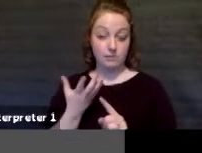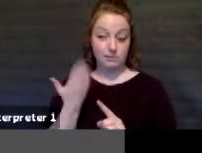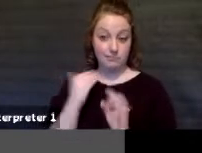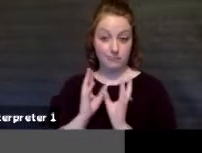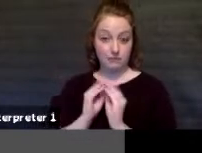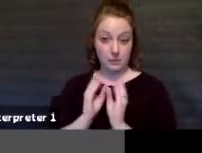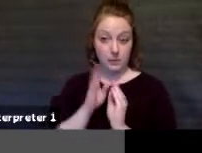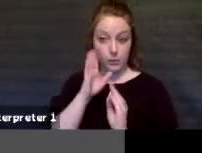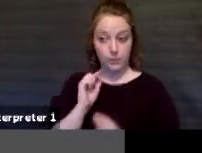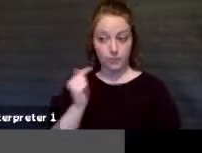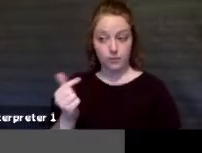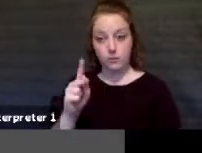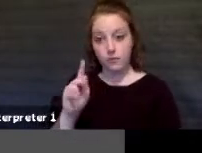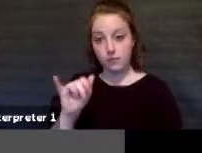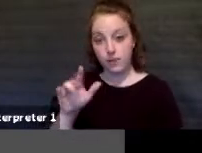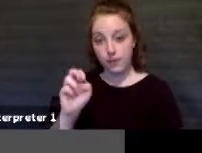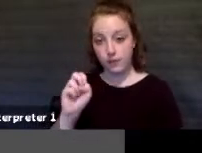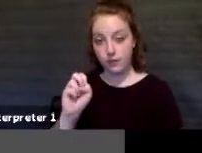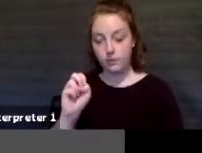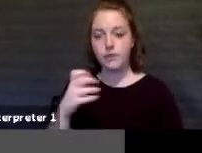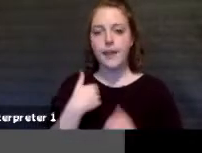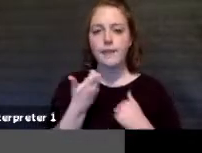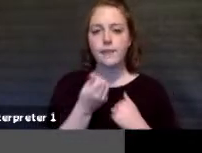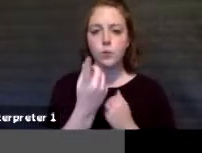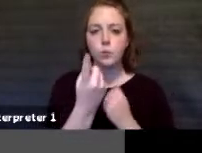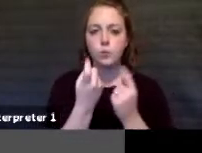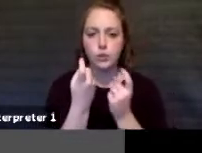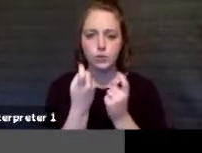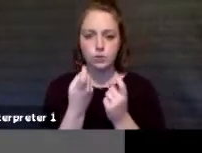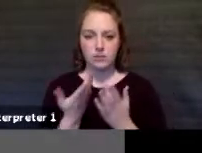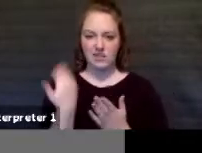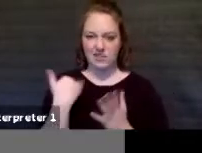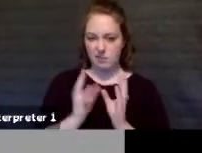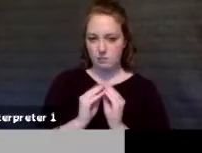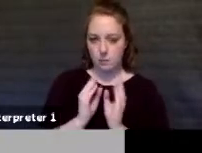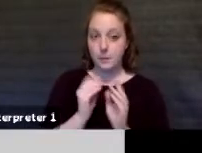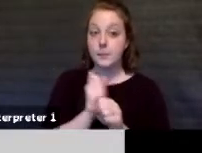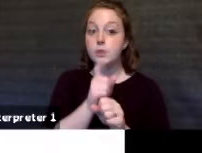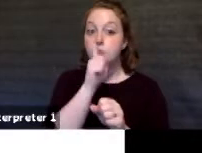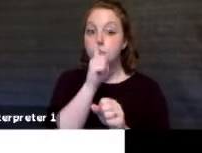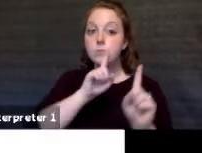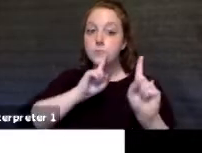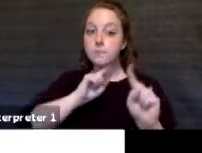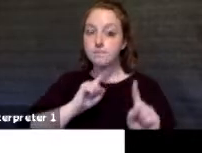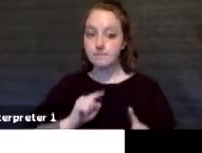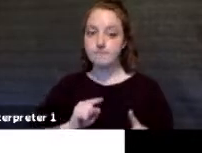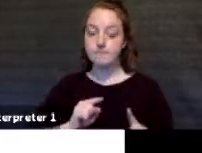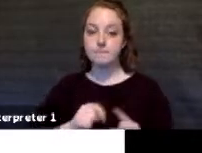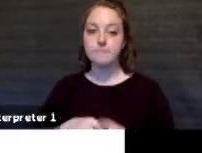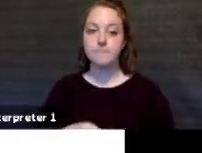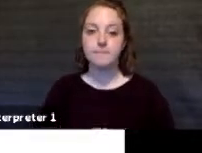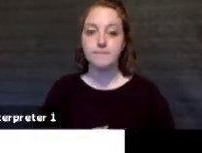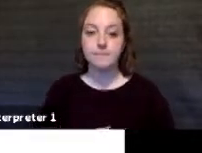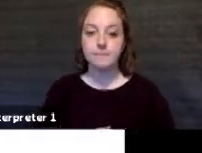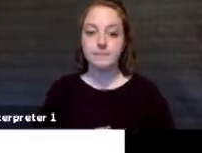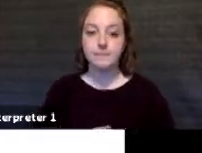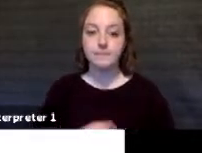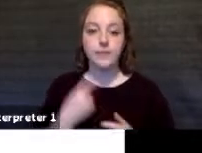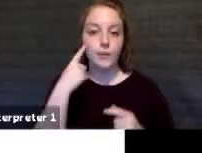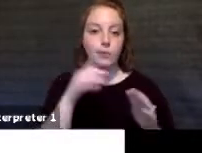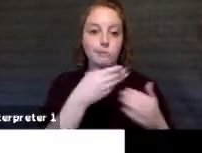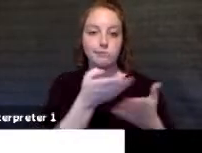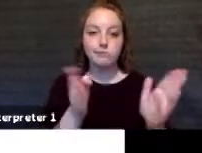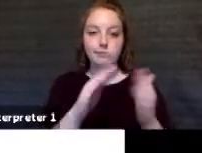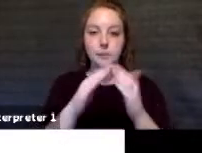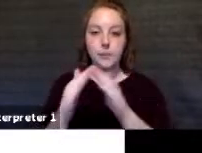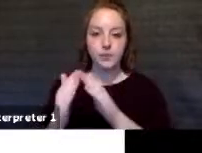Kyle here. There were a few questions that were asked last time, so we wanted to make sure to get those addressed here in front of the community. Kyle, you want to take it